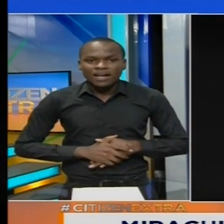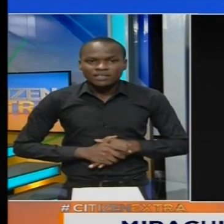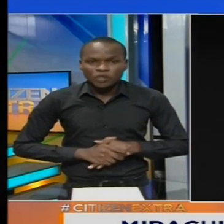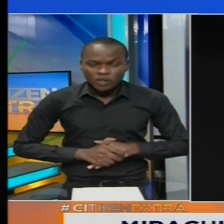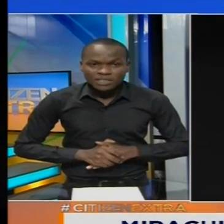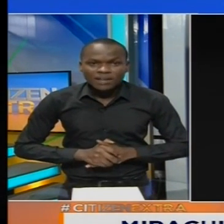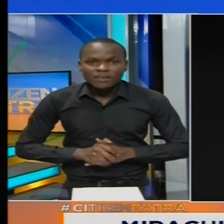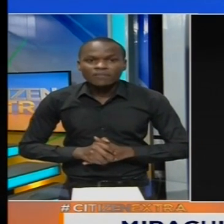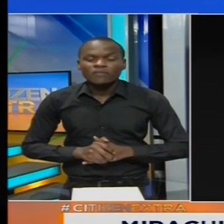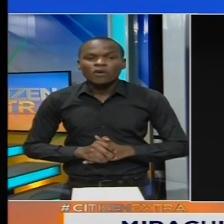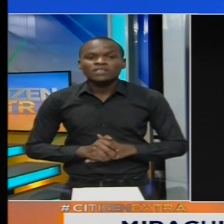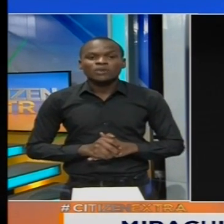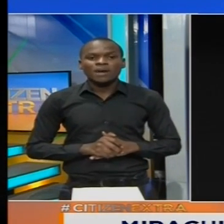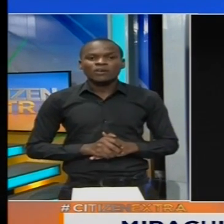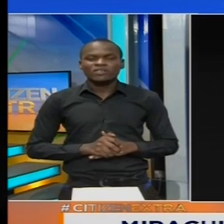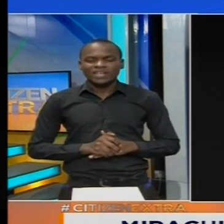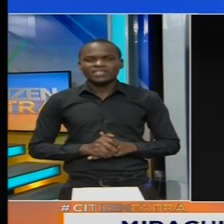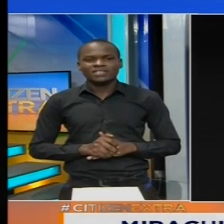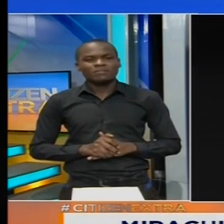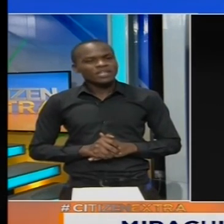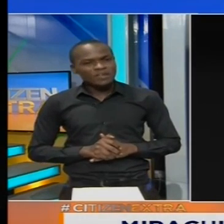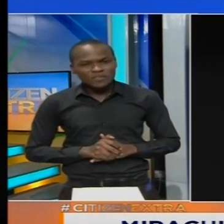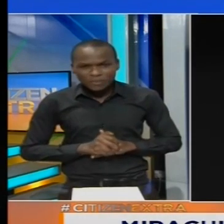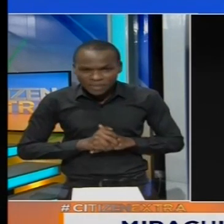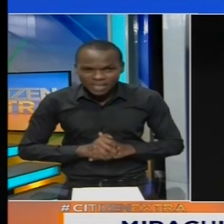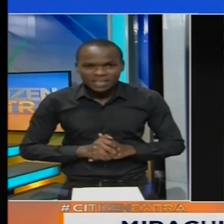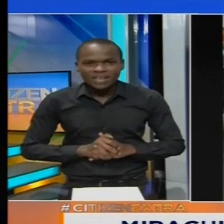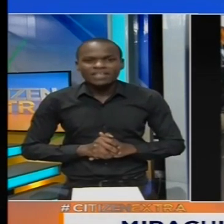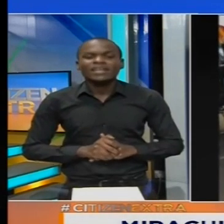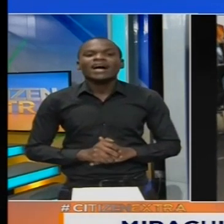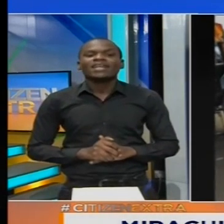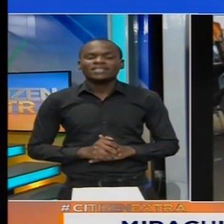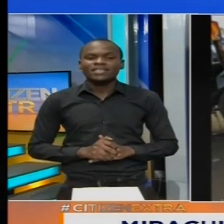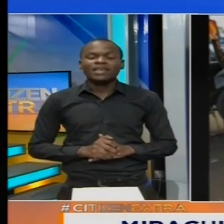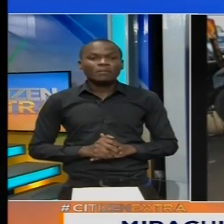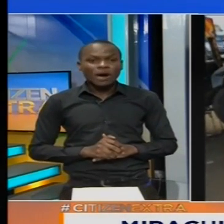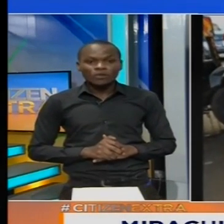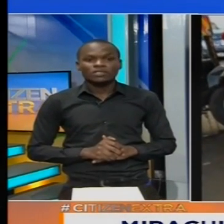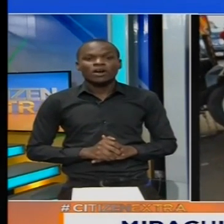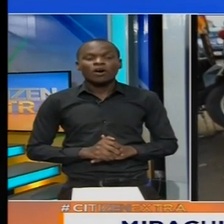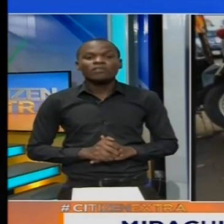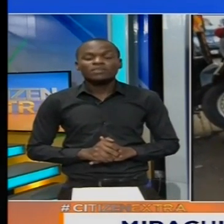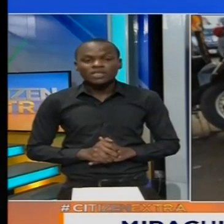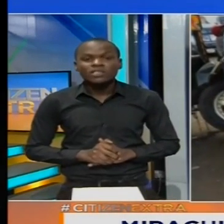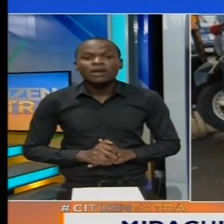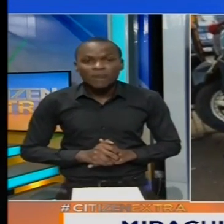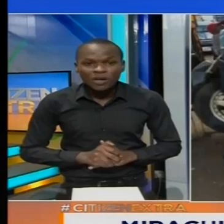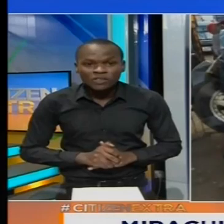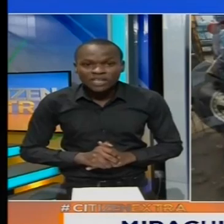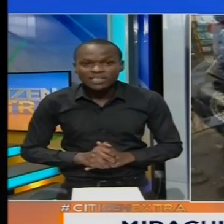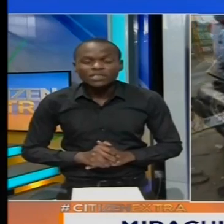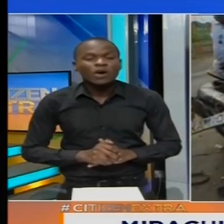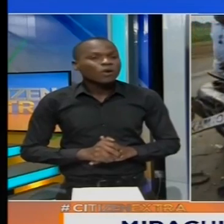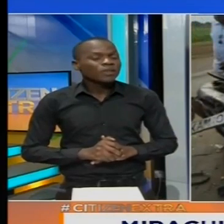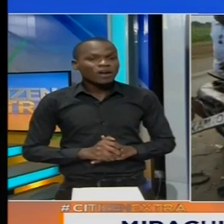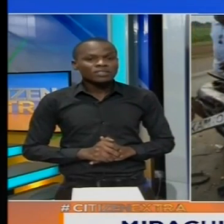particular Toyota RAV4 into a mangled wreckage. And believe you me, the guy came out of that particular mangled